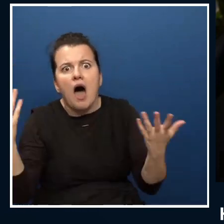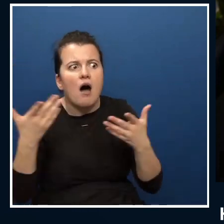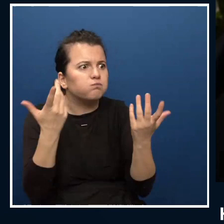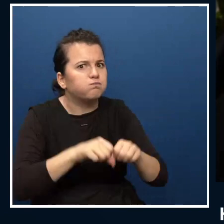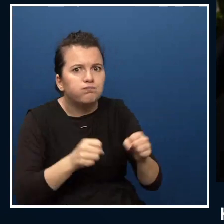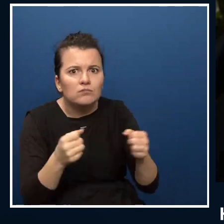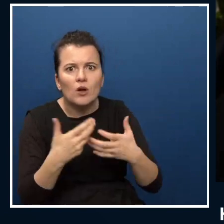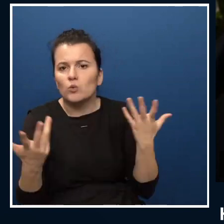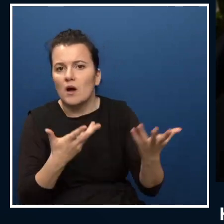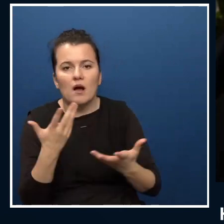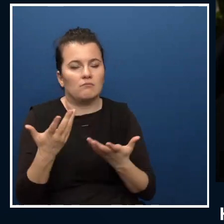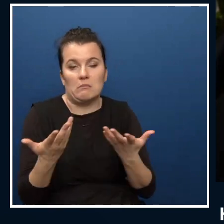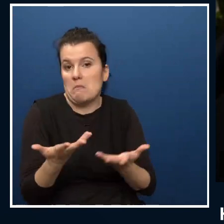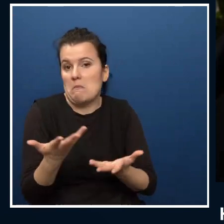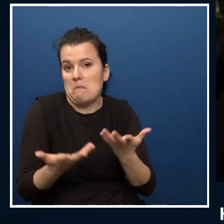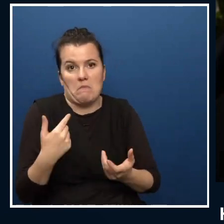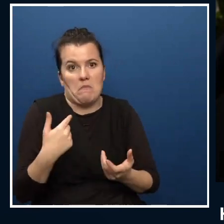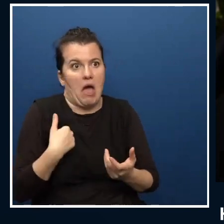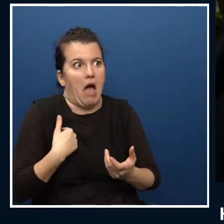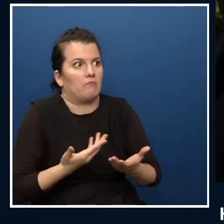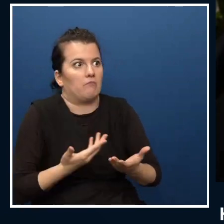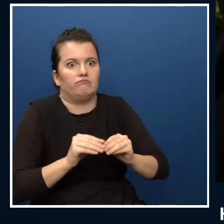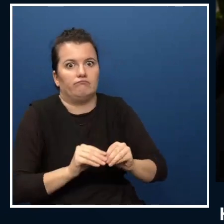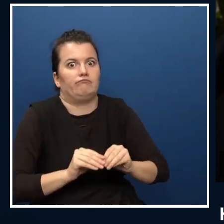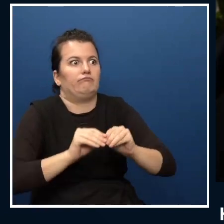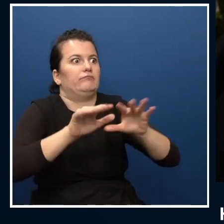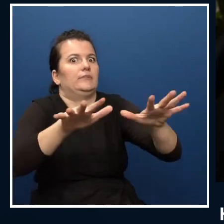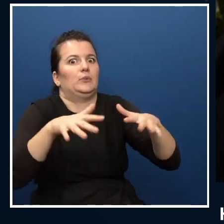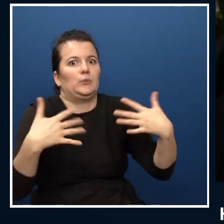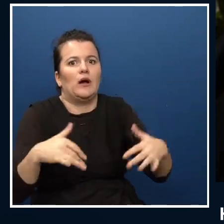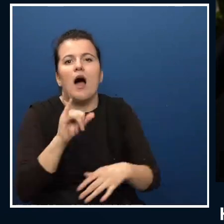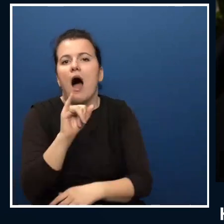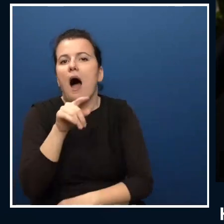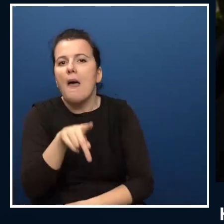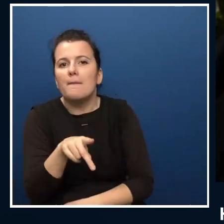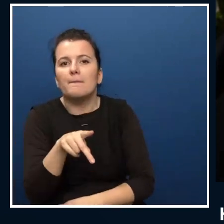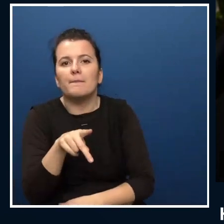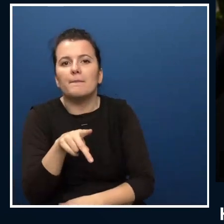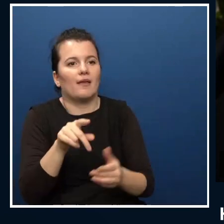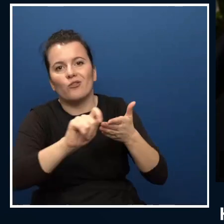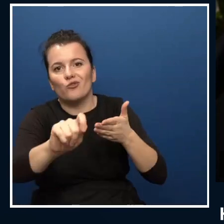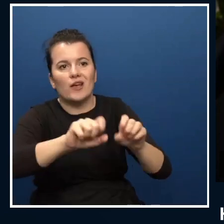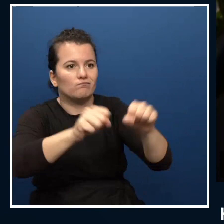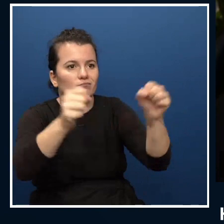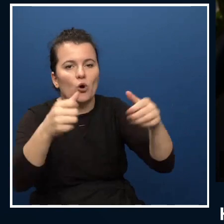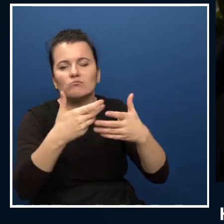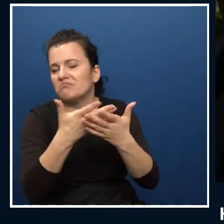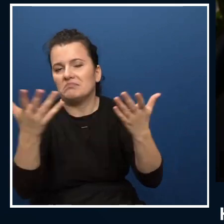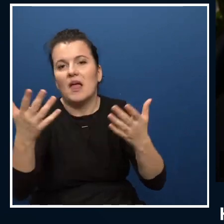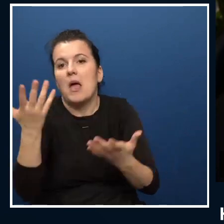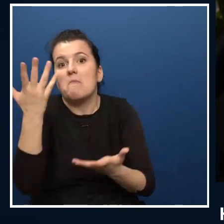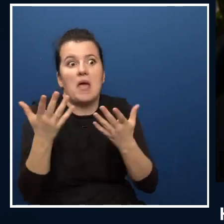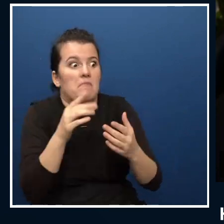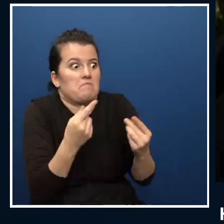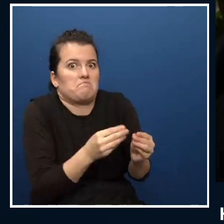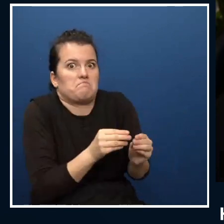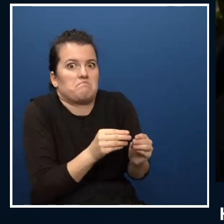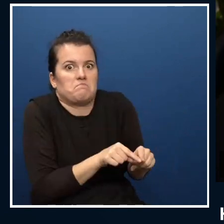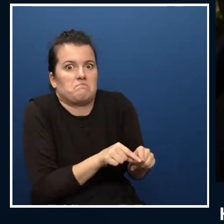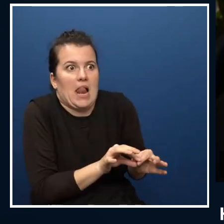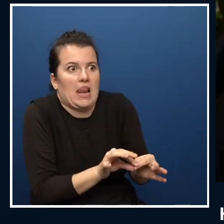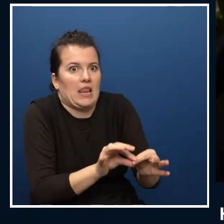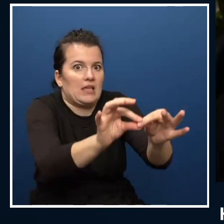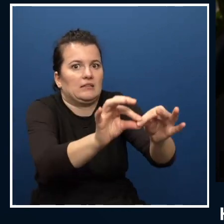there a hard-coded IP address somewhere? Like, was there any subsystem that was assuming something? I wasn't really sure that I